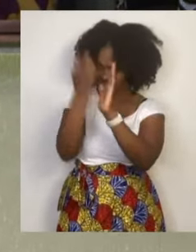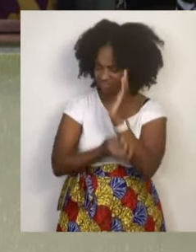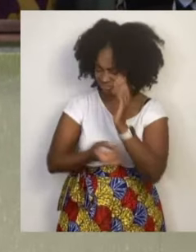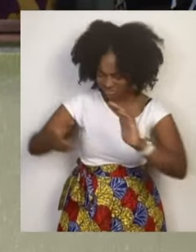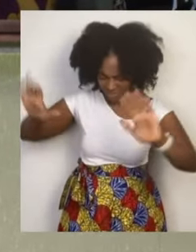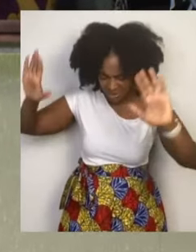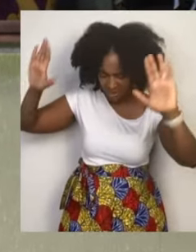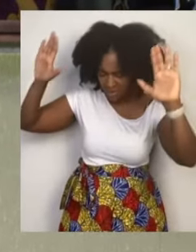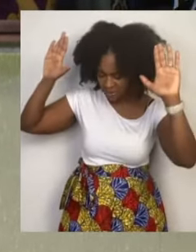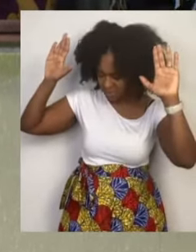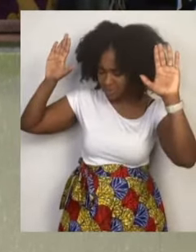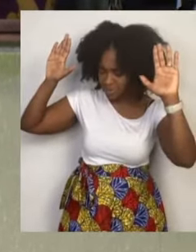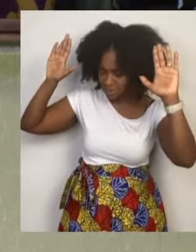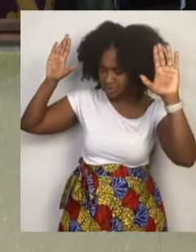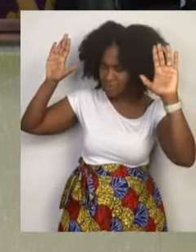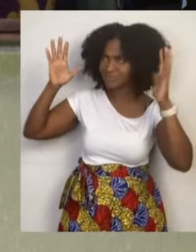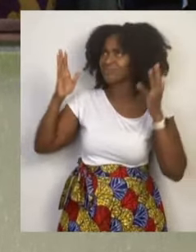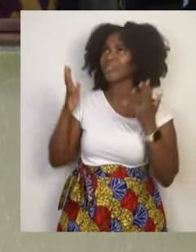So